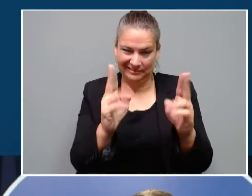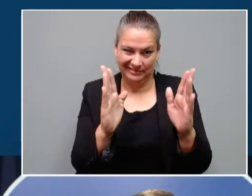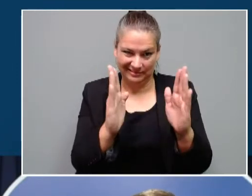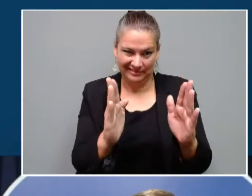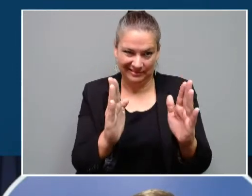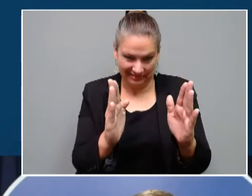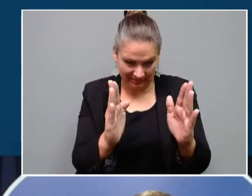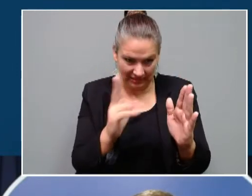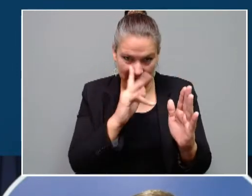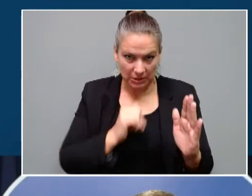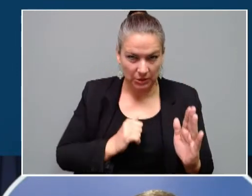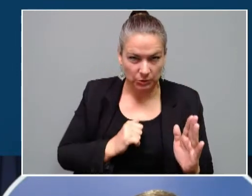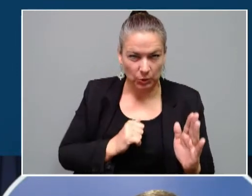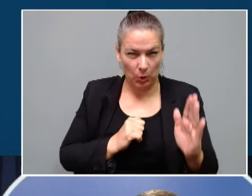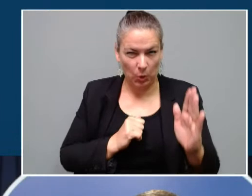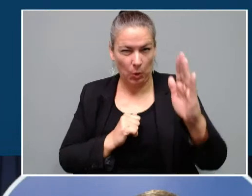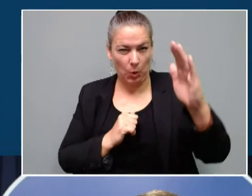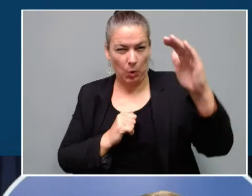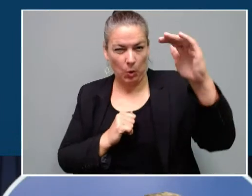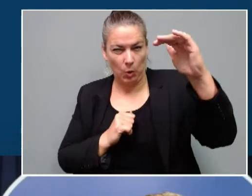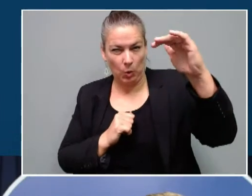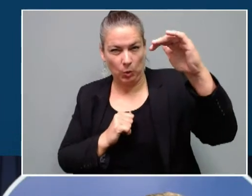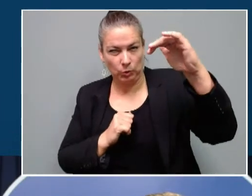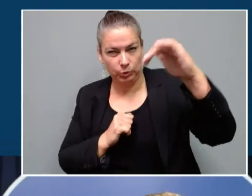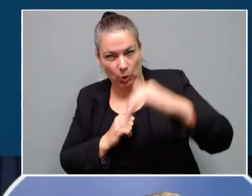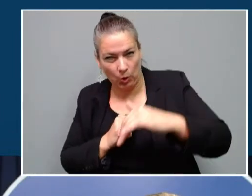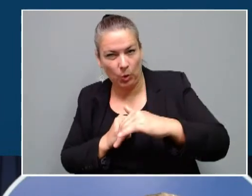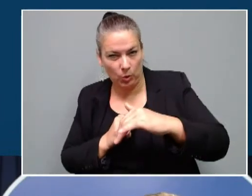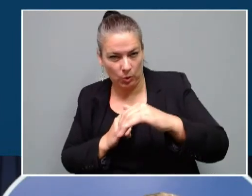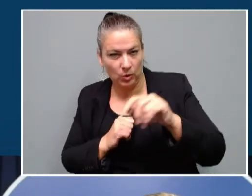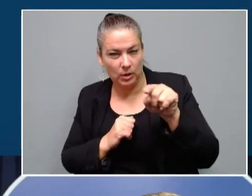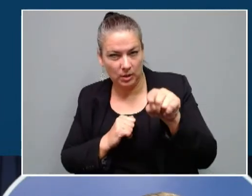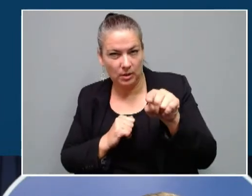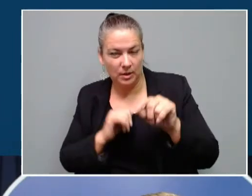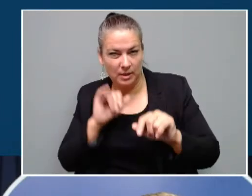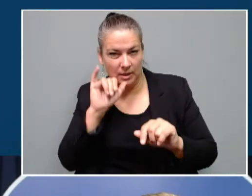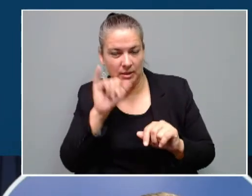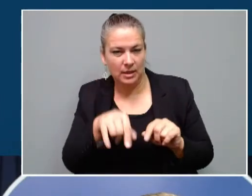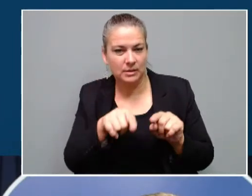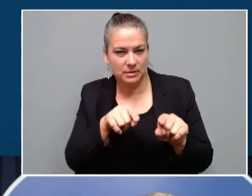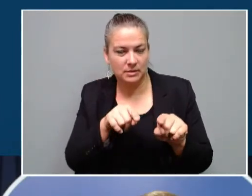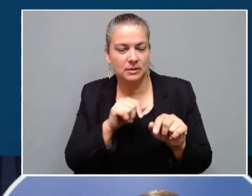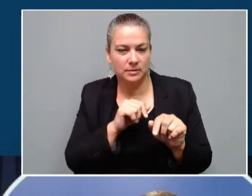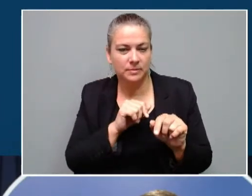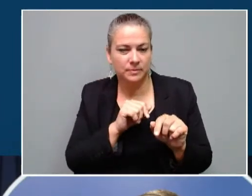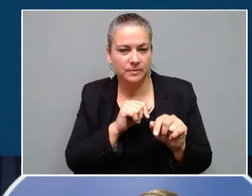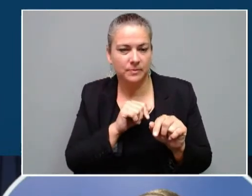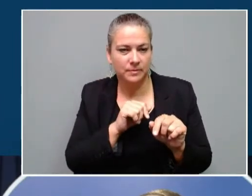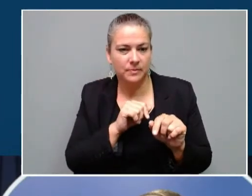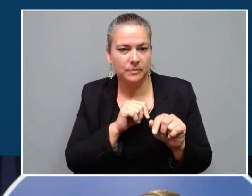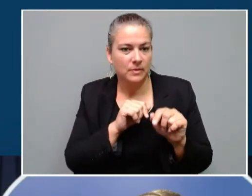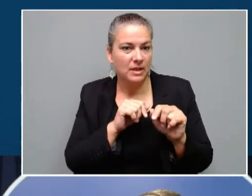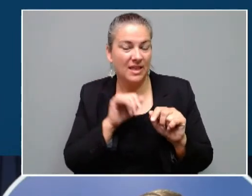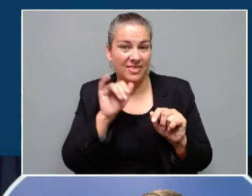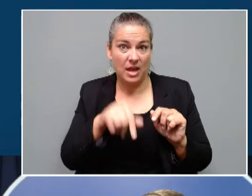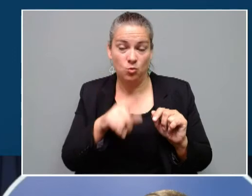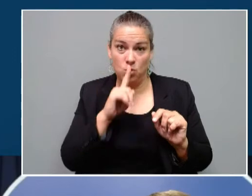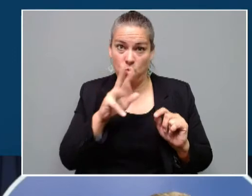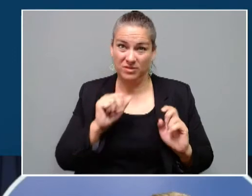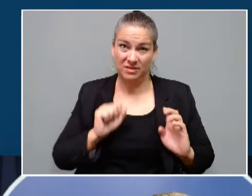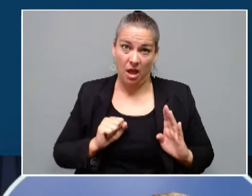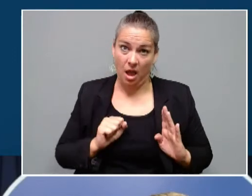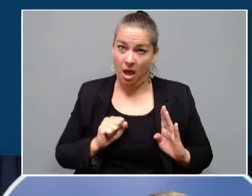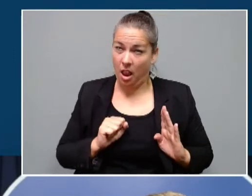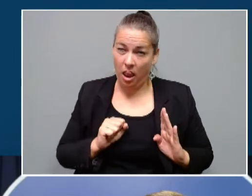quite as severe as the exponential rise, but